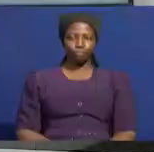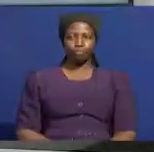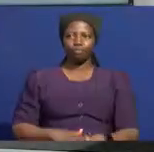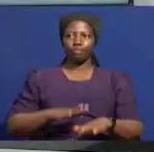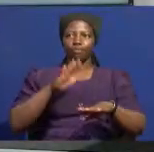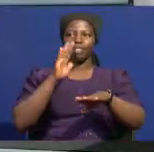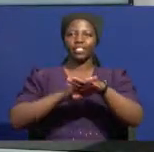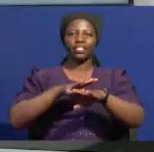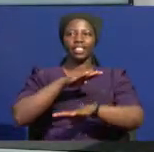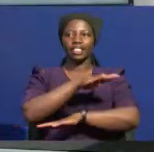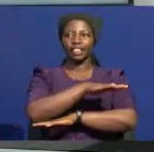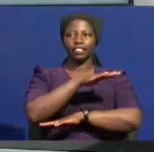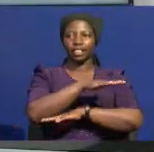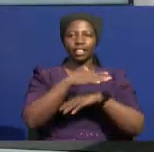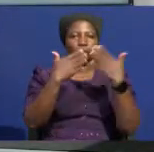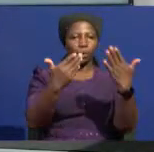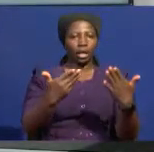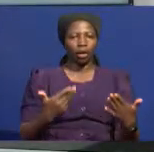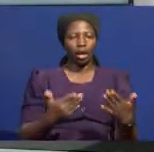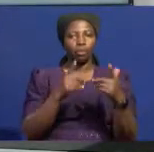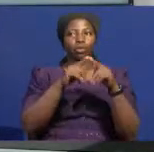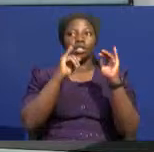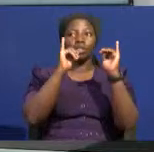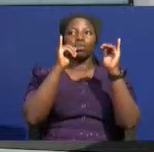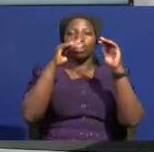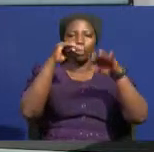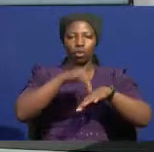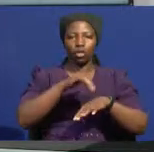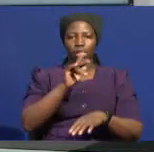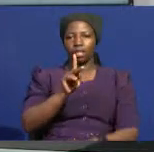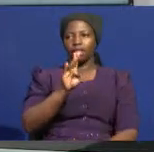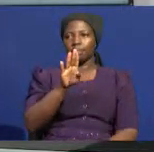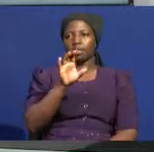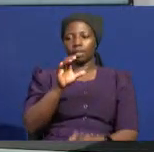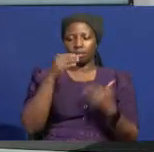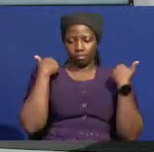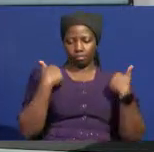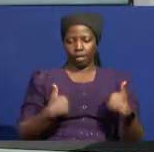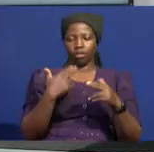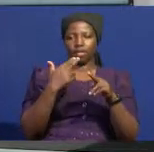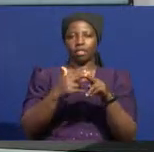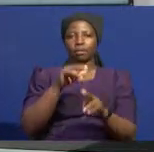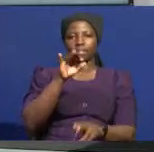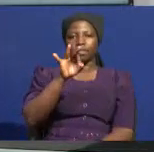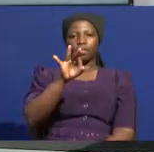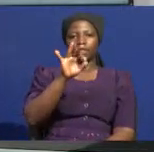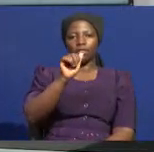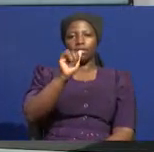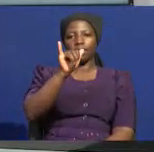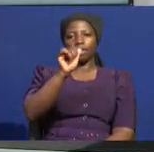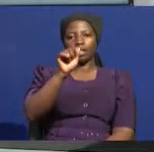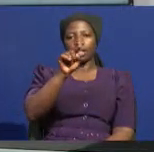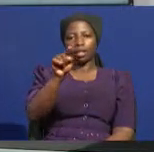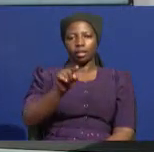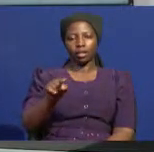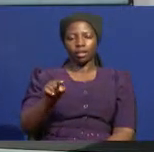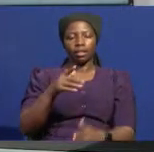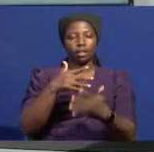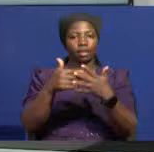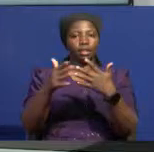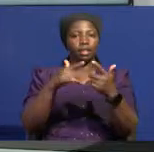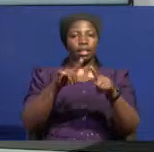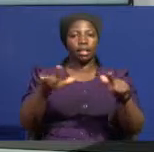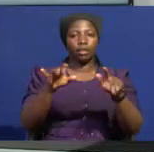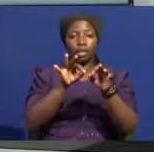Good evening and welcome to the Legends Edition on KBC Channel 1. I am Fayyaz Qureshi. Our sign language interpreter for